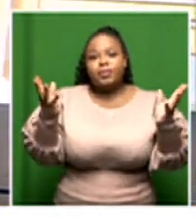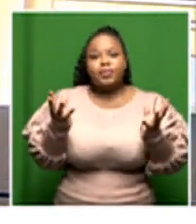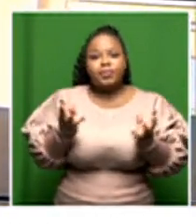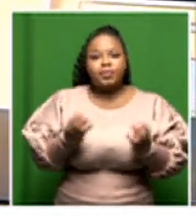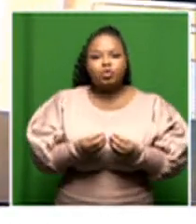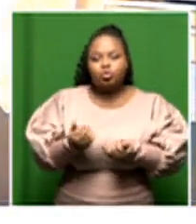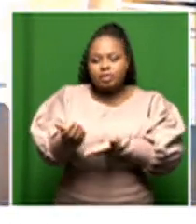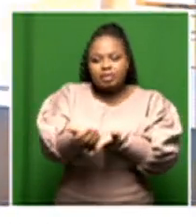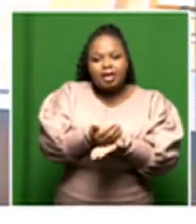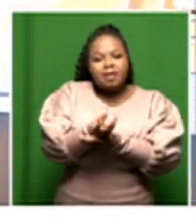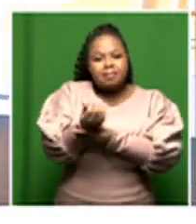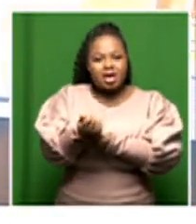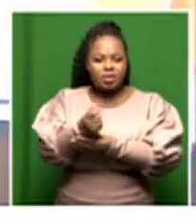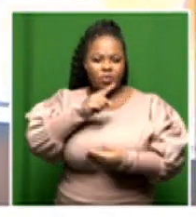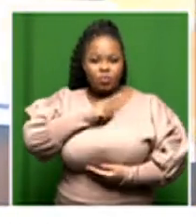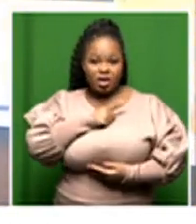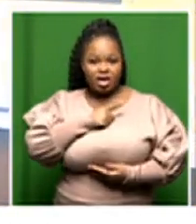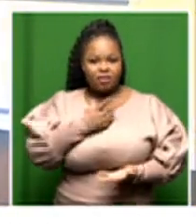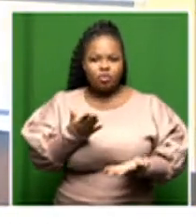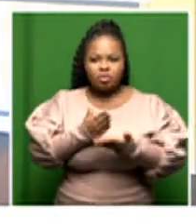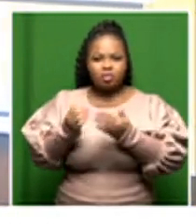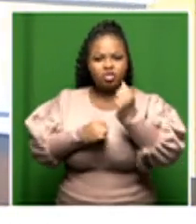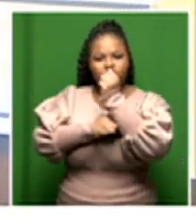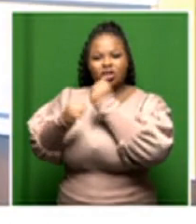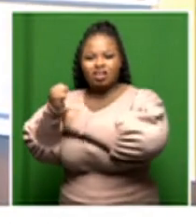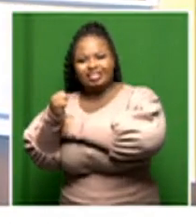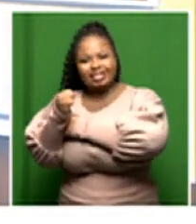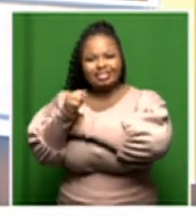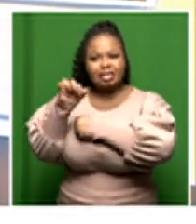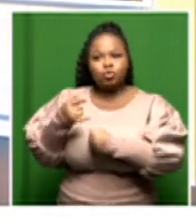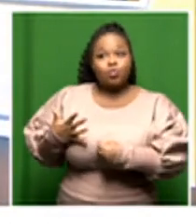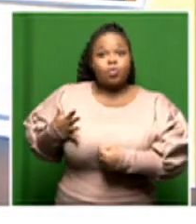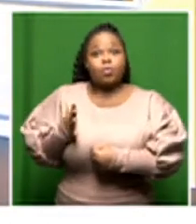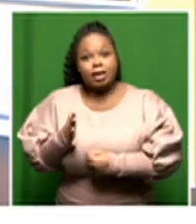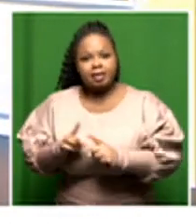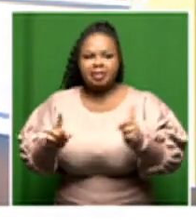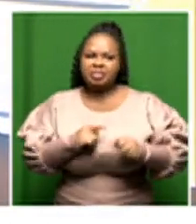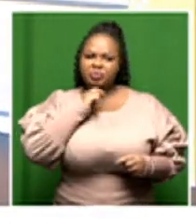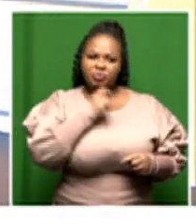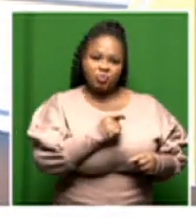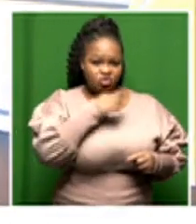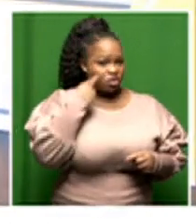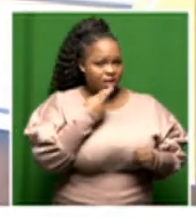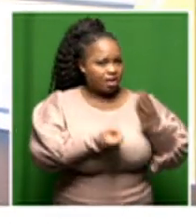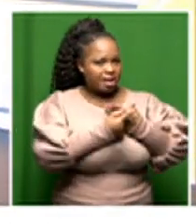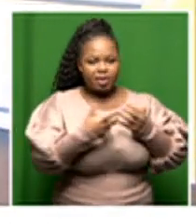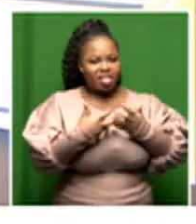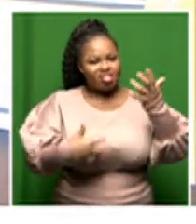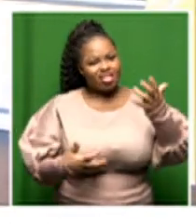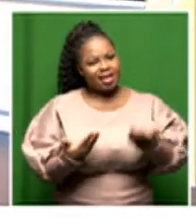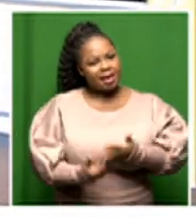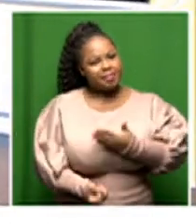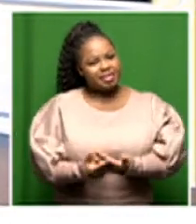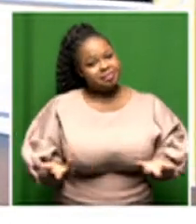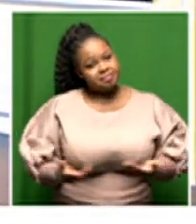arises from aspirational structures rather than a reality, which is the kind of structure you should have. Minister, one